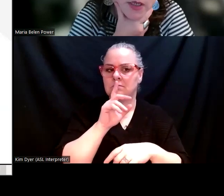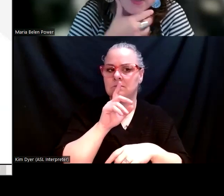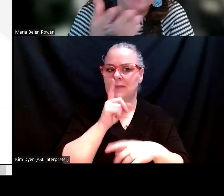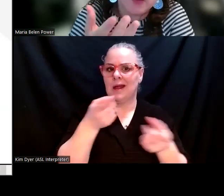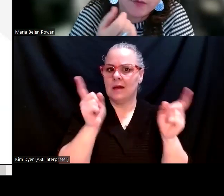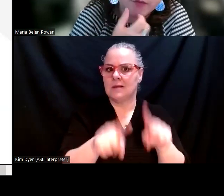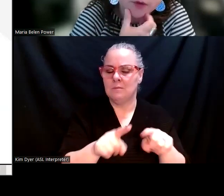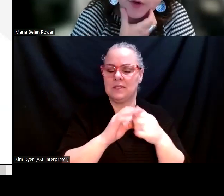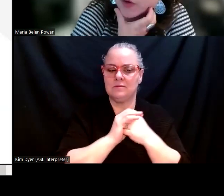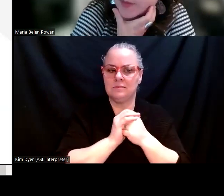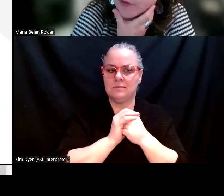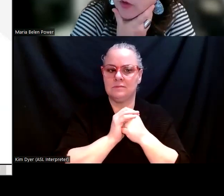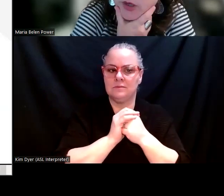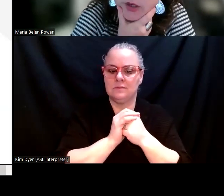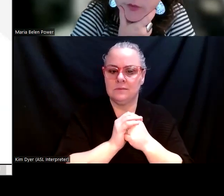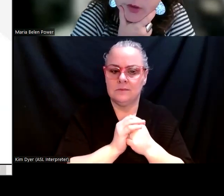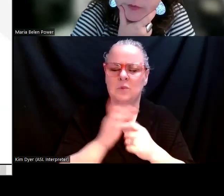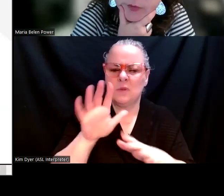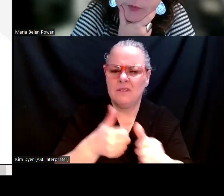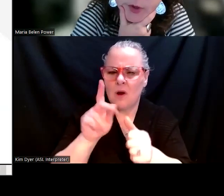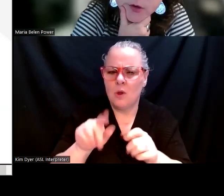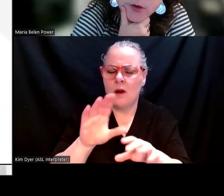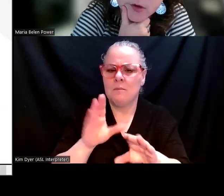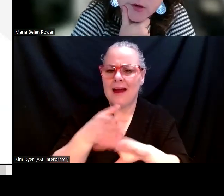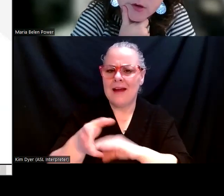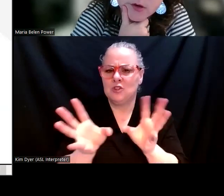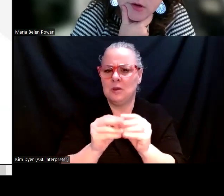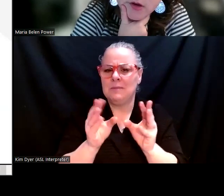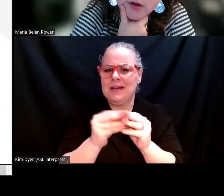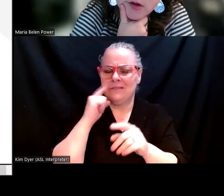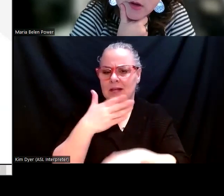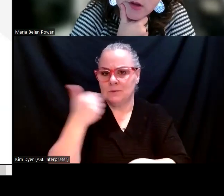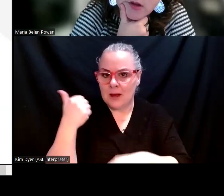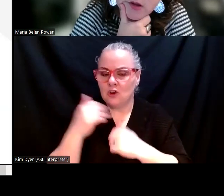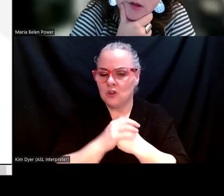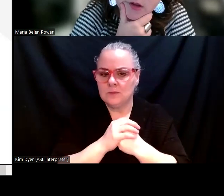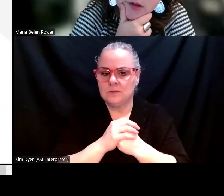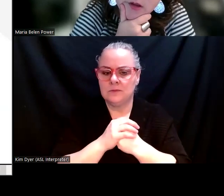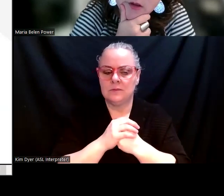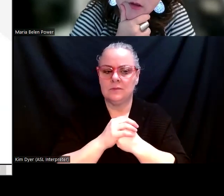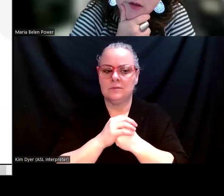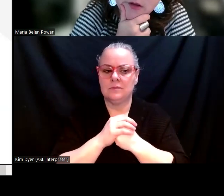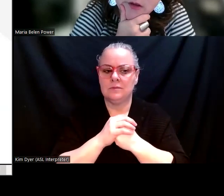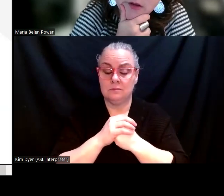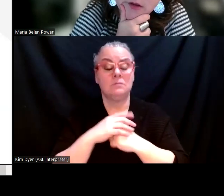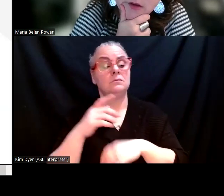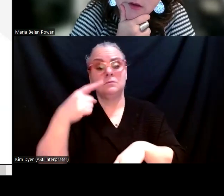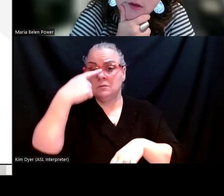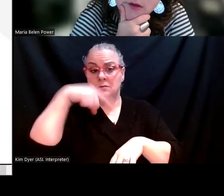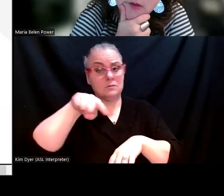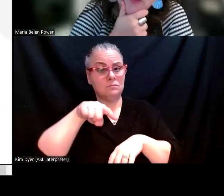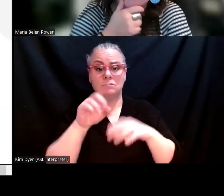happened. And again, we could follow up after the meeting if that's better. I'm happy to provide a